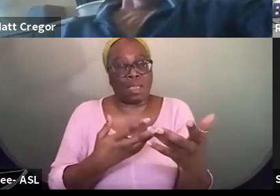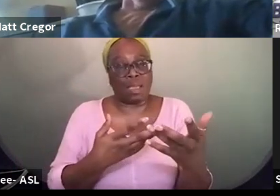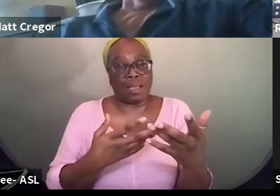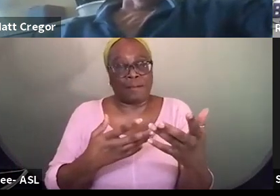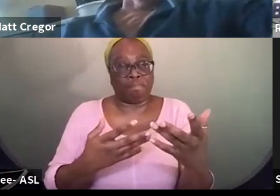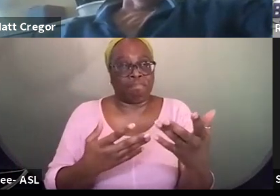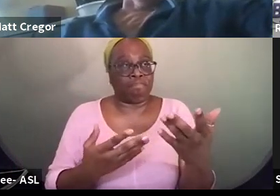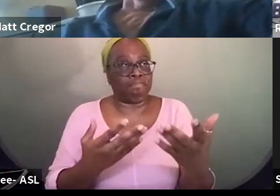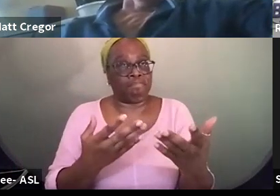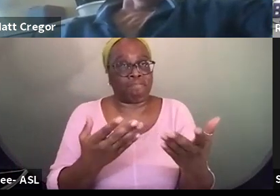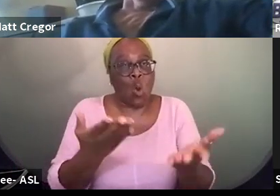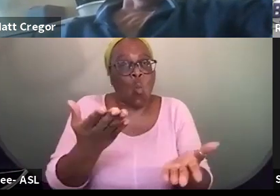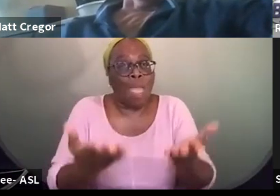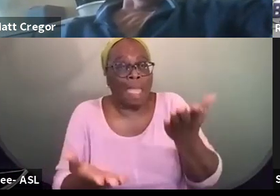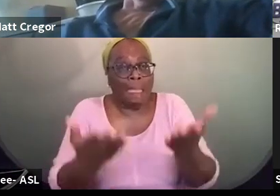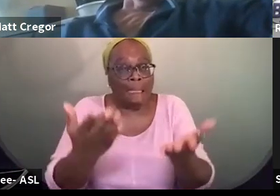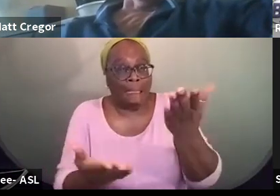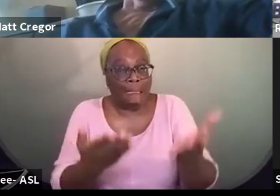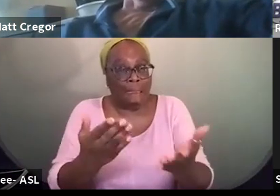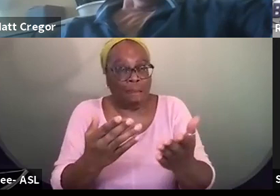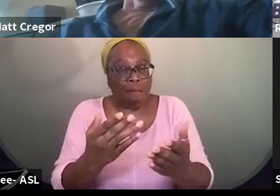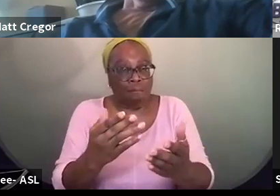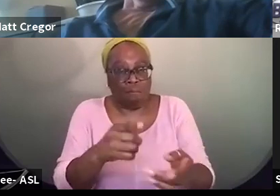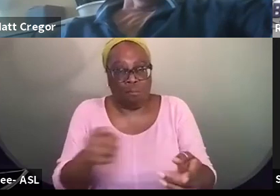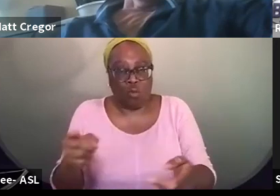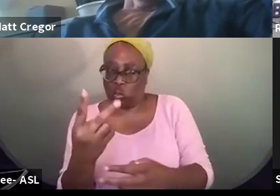of those 2 factors.